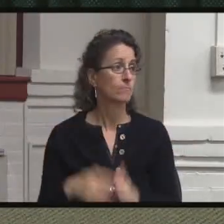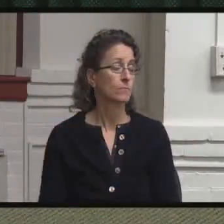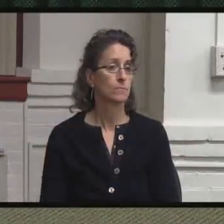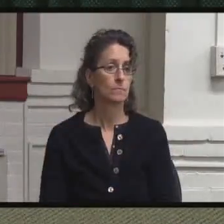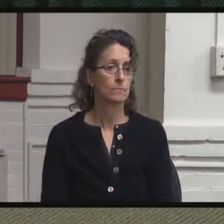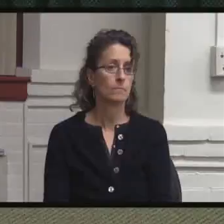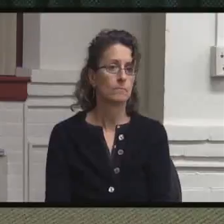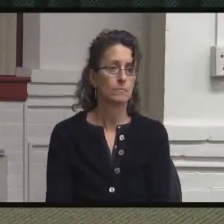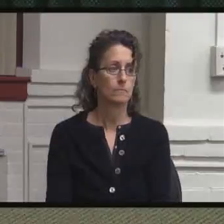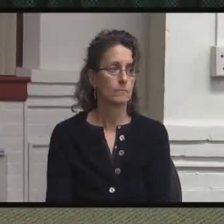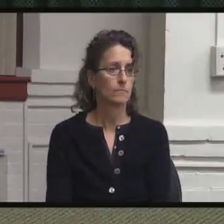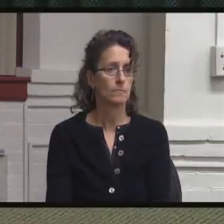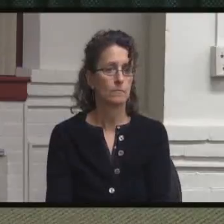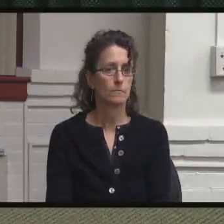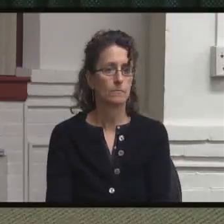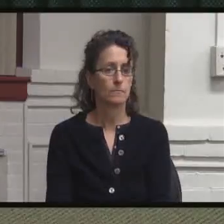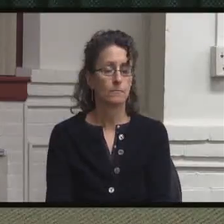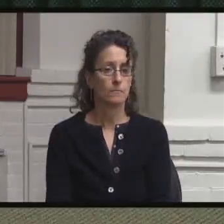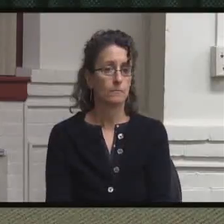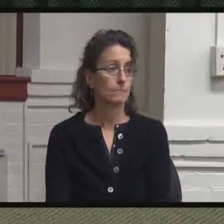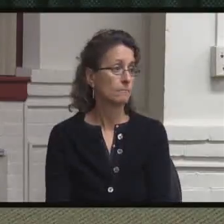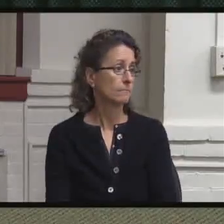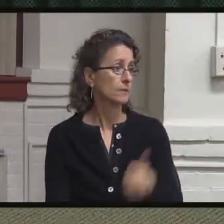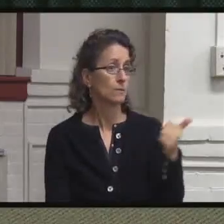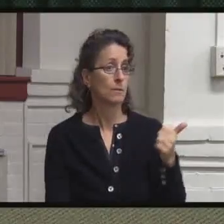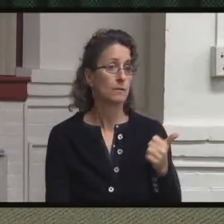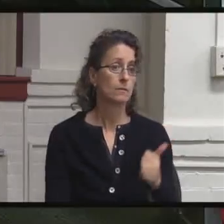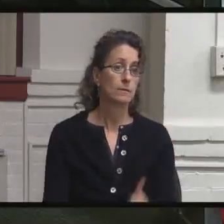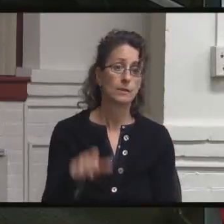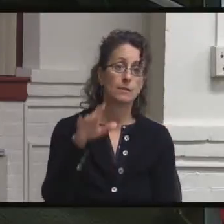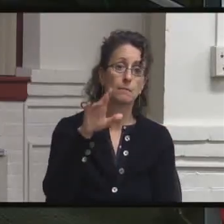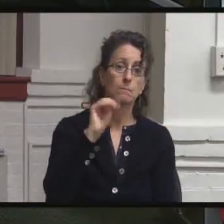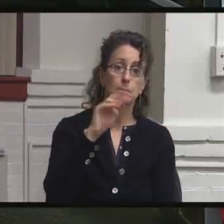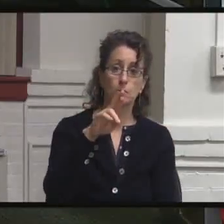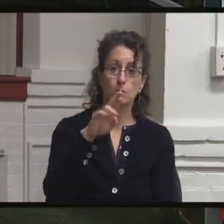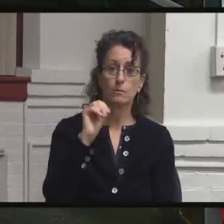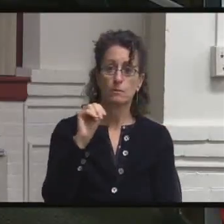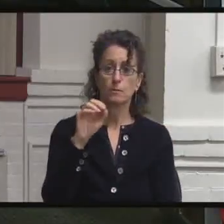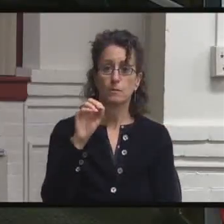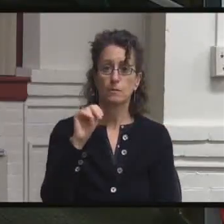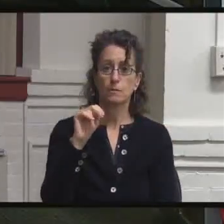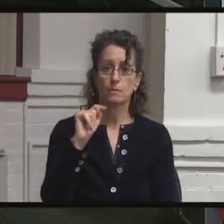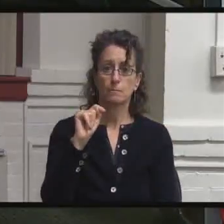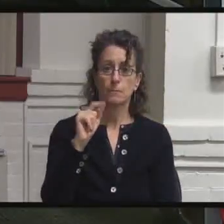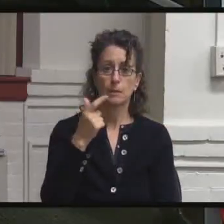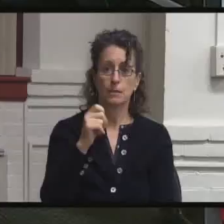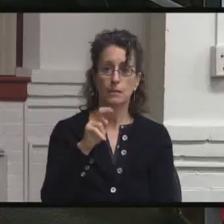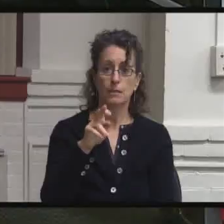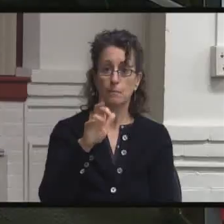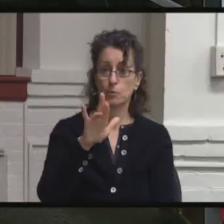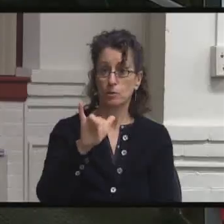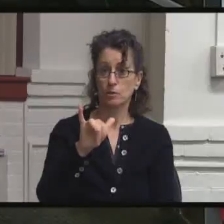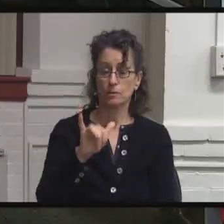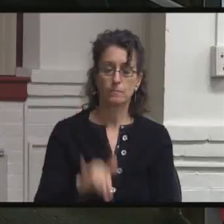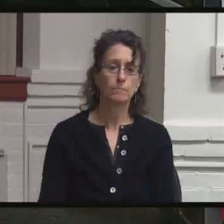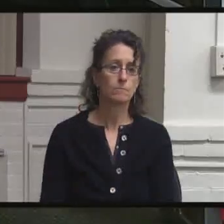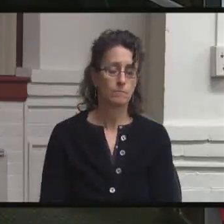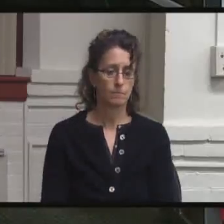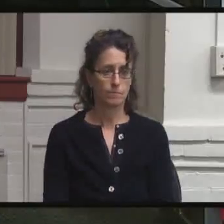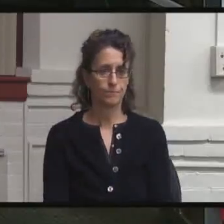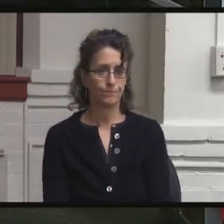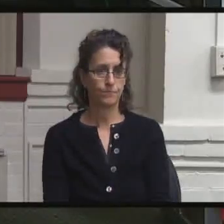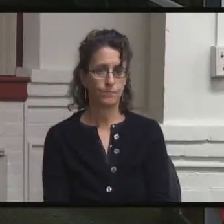Can I? Anybody else who wants to speak to this? Mr. Montgomery? The hope here, as I understand